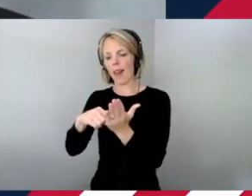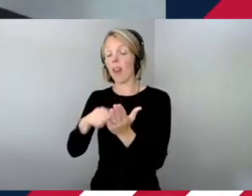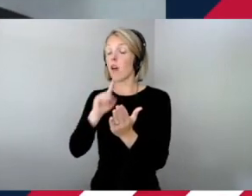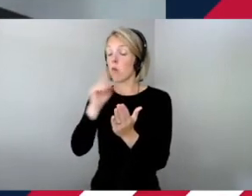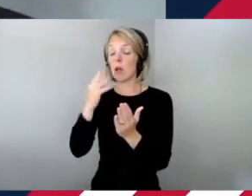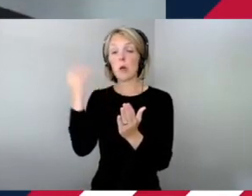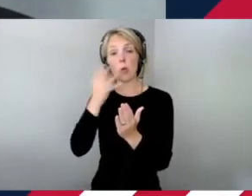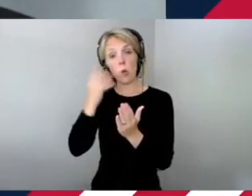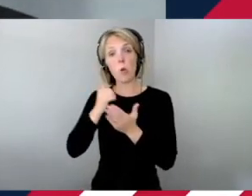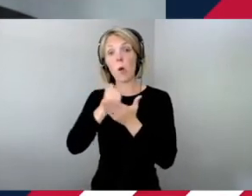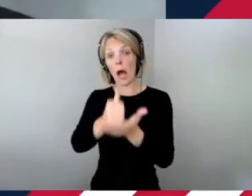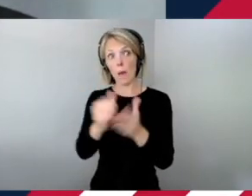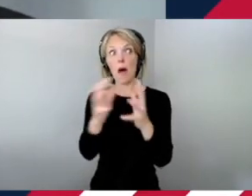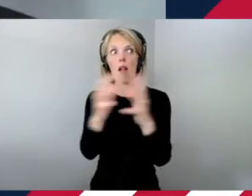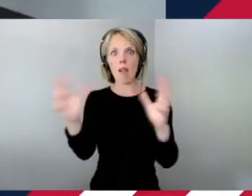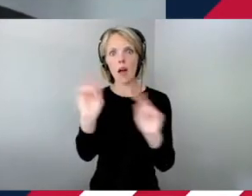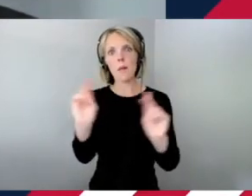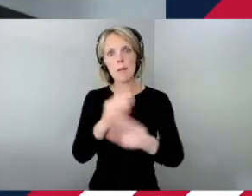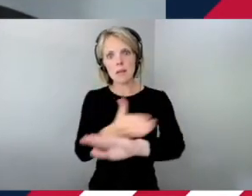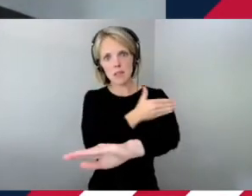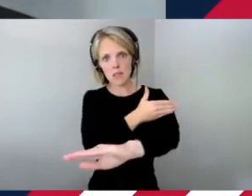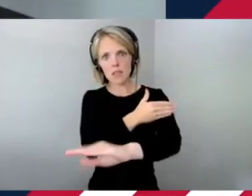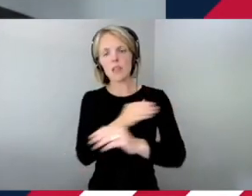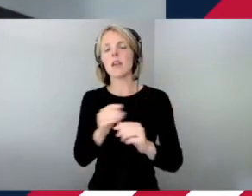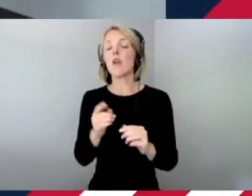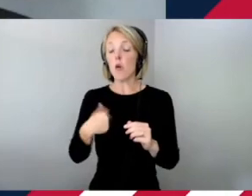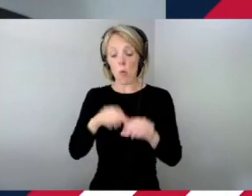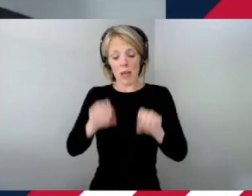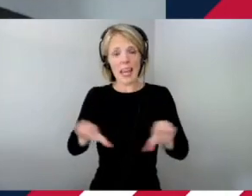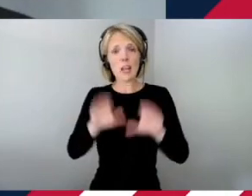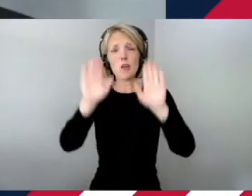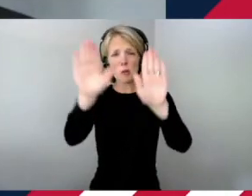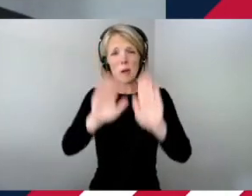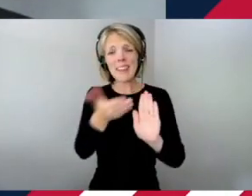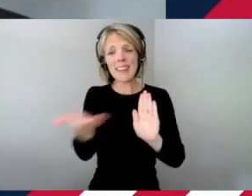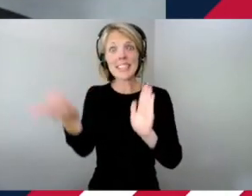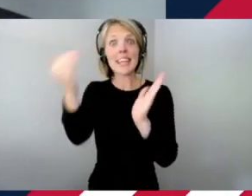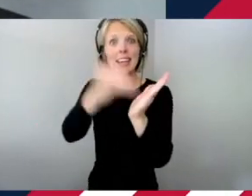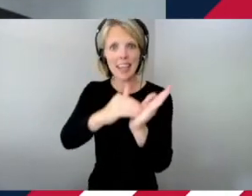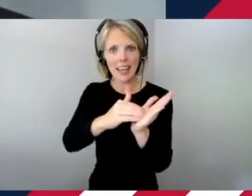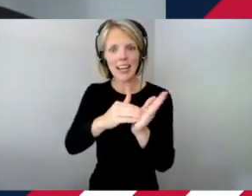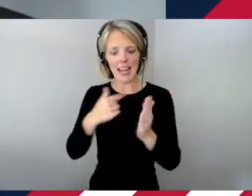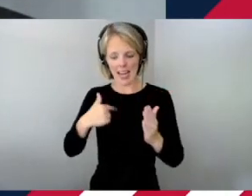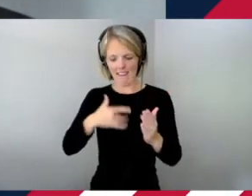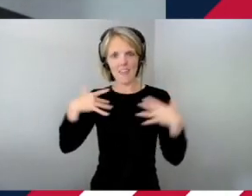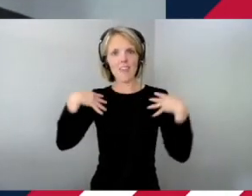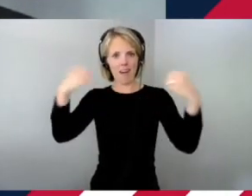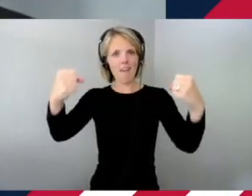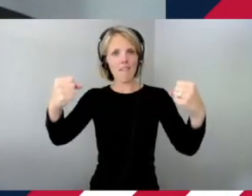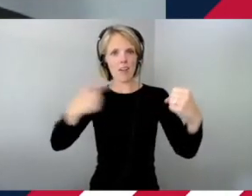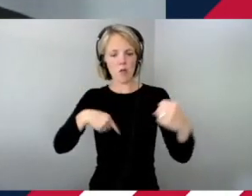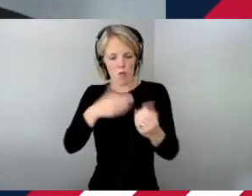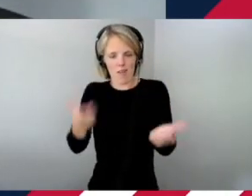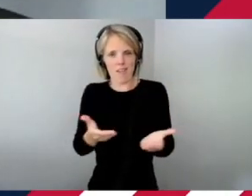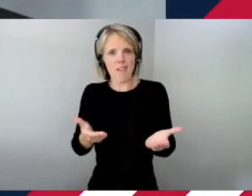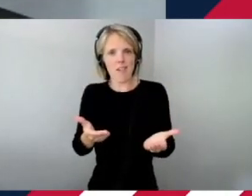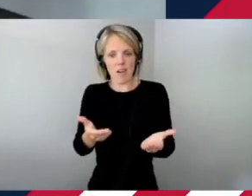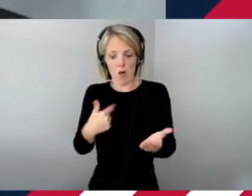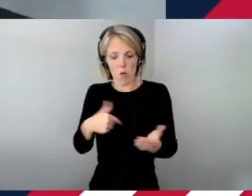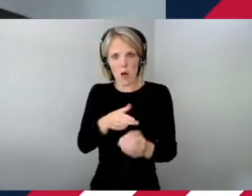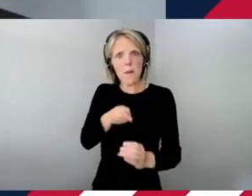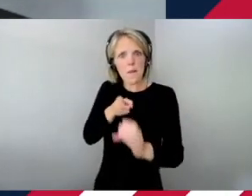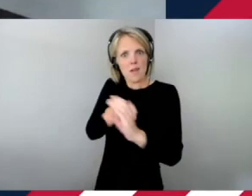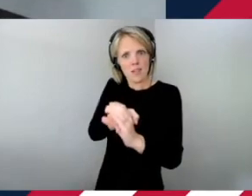nation. We can do great things again, and I am confident that we are here participating in